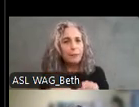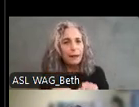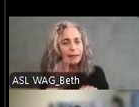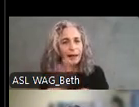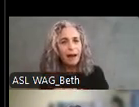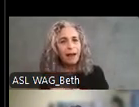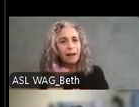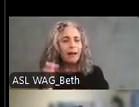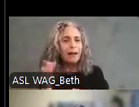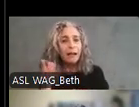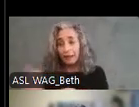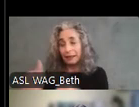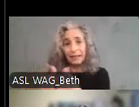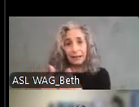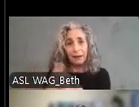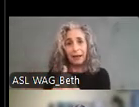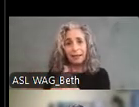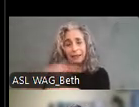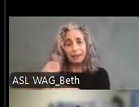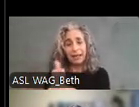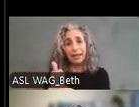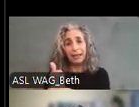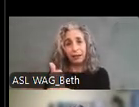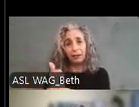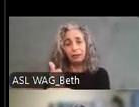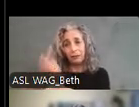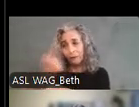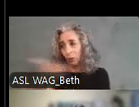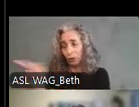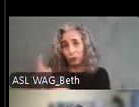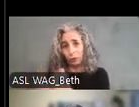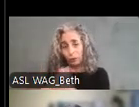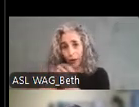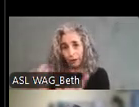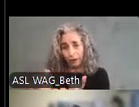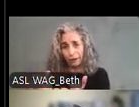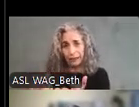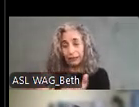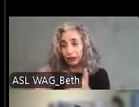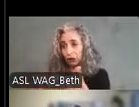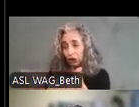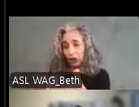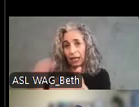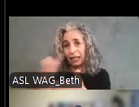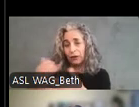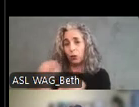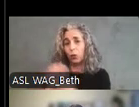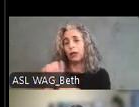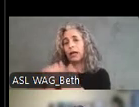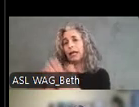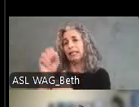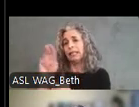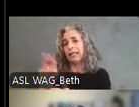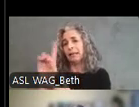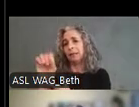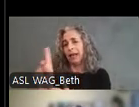does this game have the settings required for you, and check if it's going to work on a Steam Deck as well. So always do your